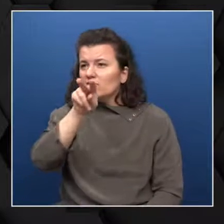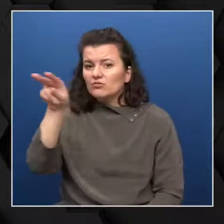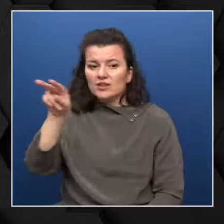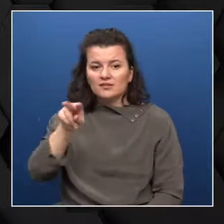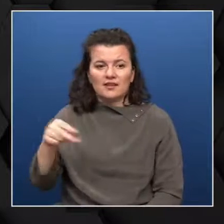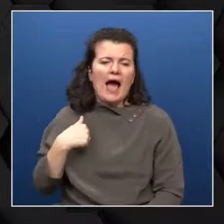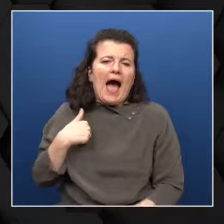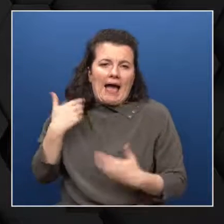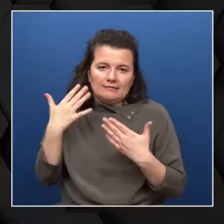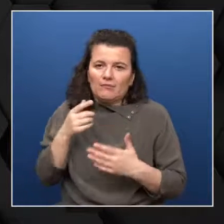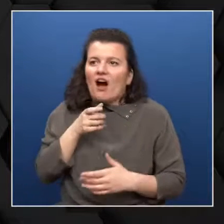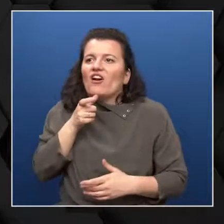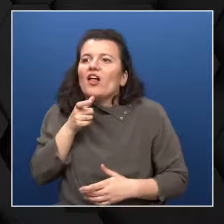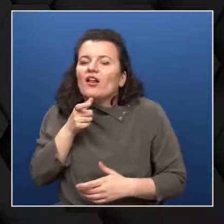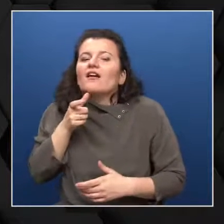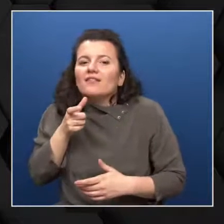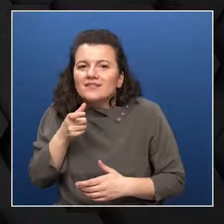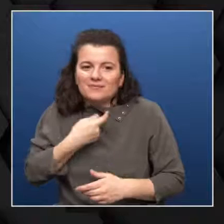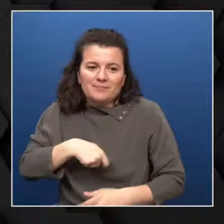it here, but